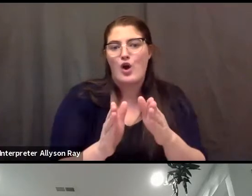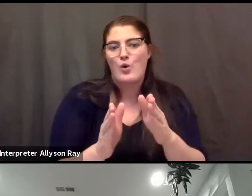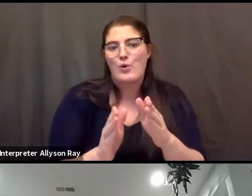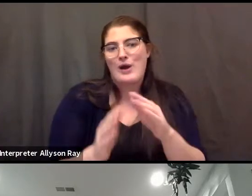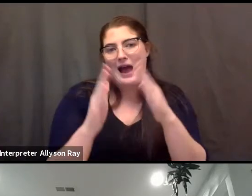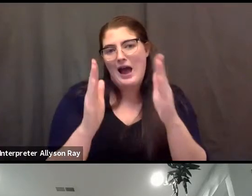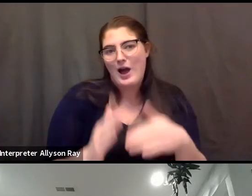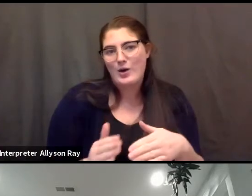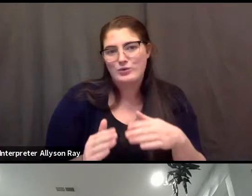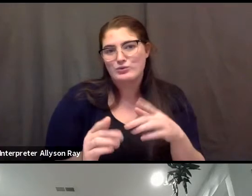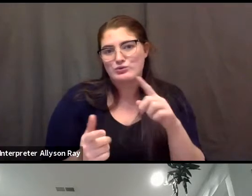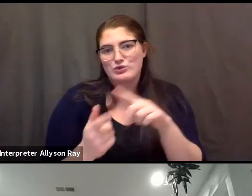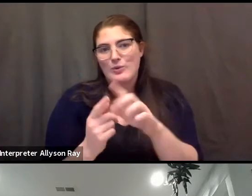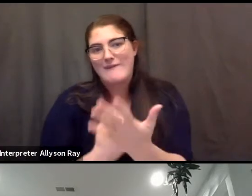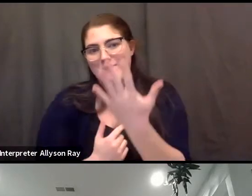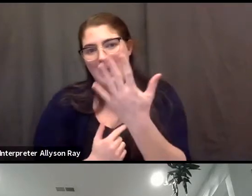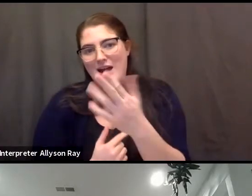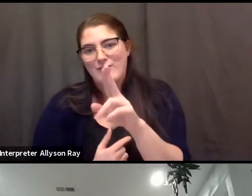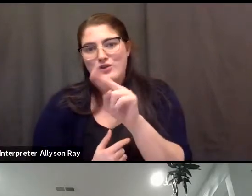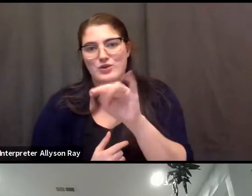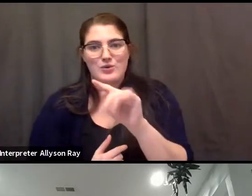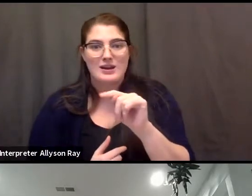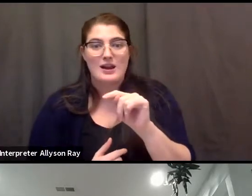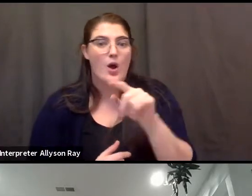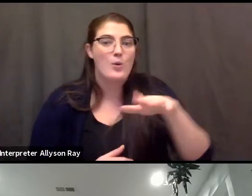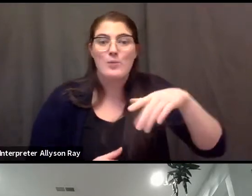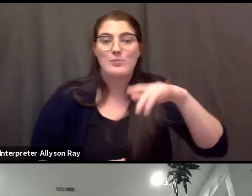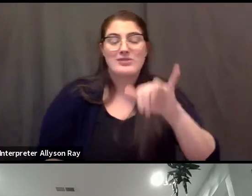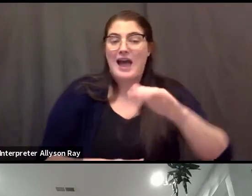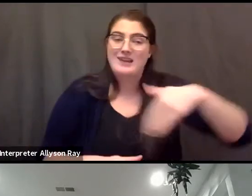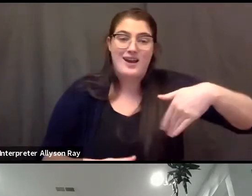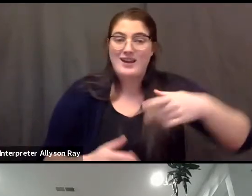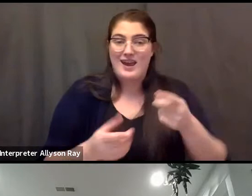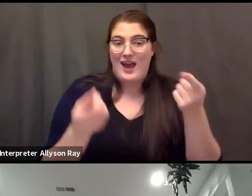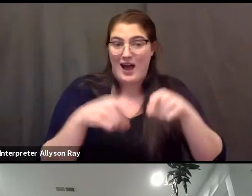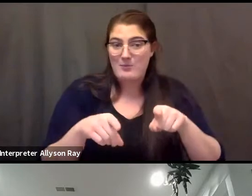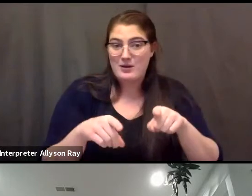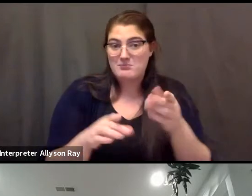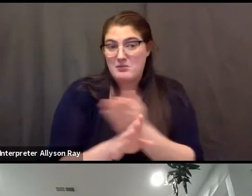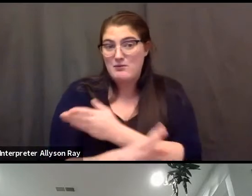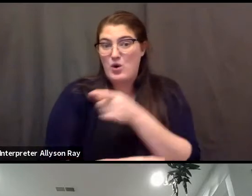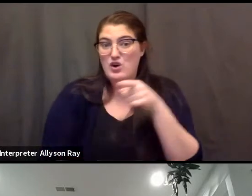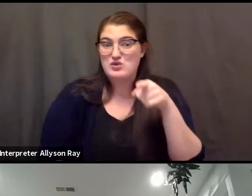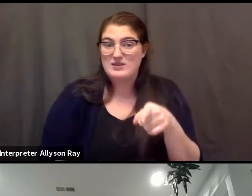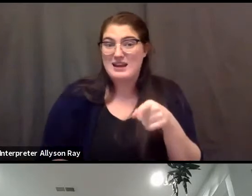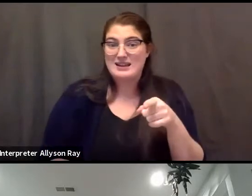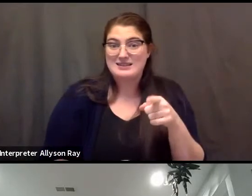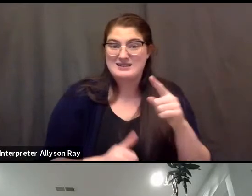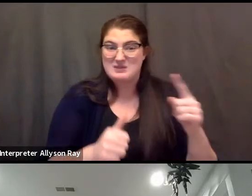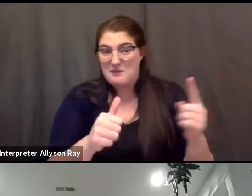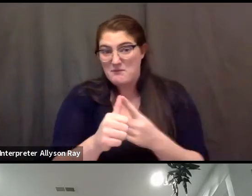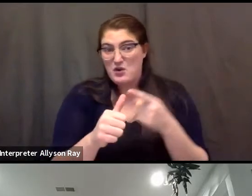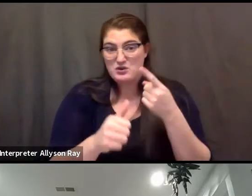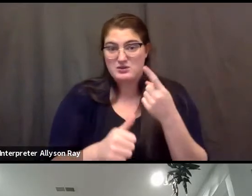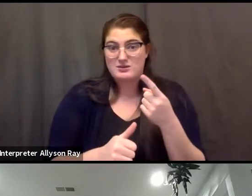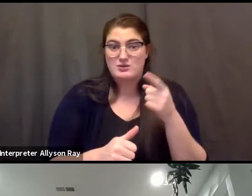been, that conversion hasn't occurred. So this would set a precedent.